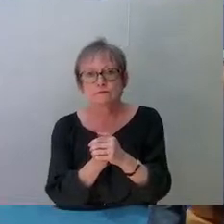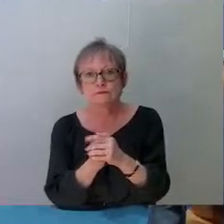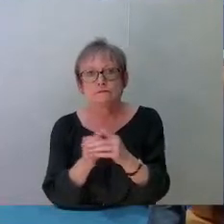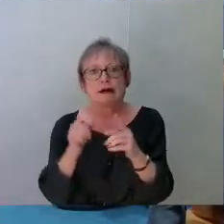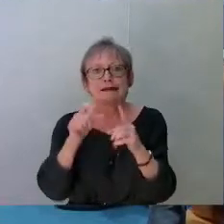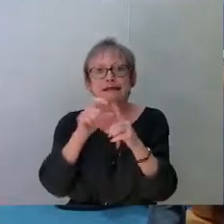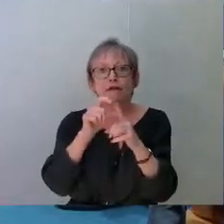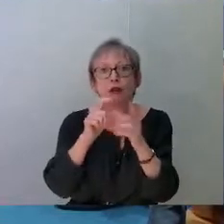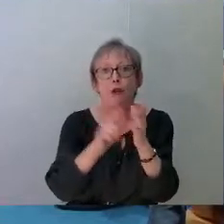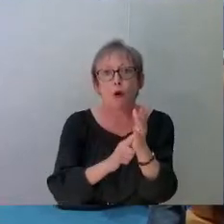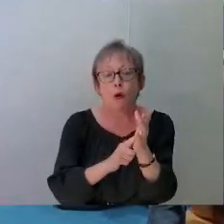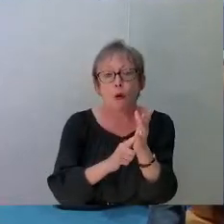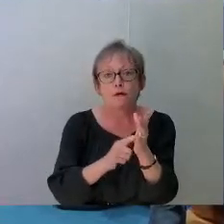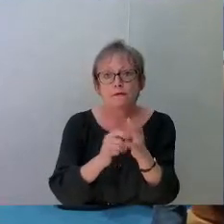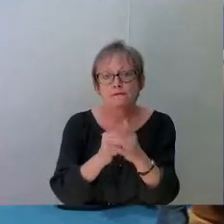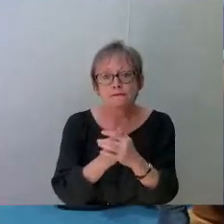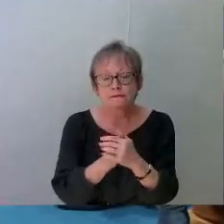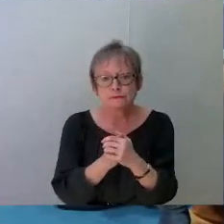David Lowe.